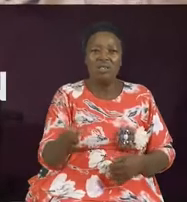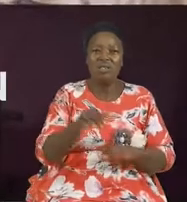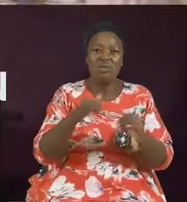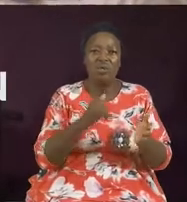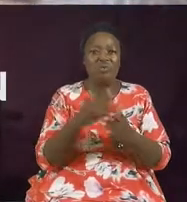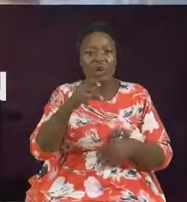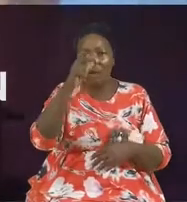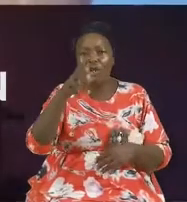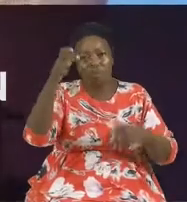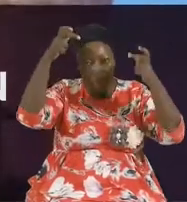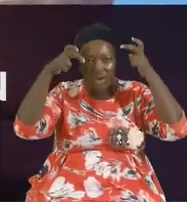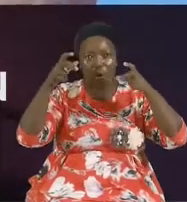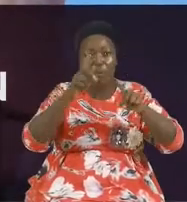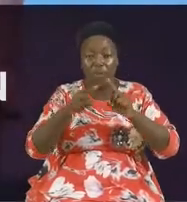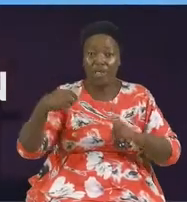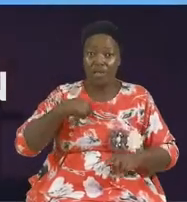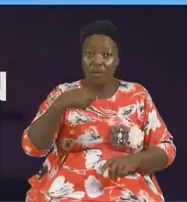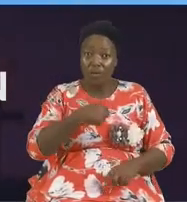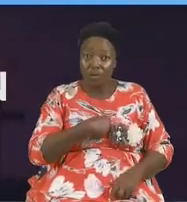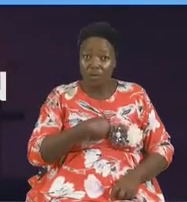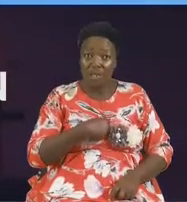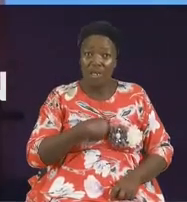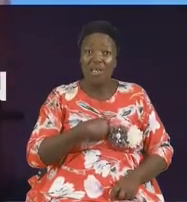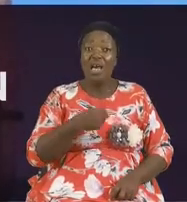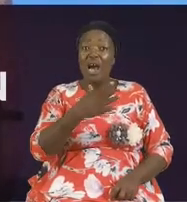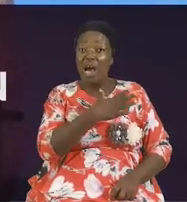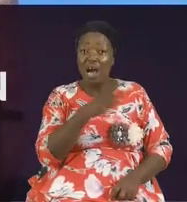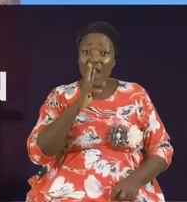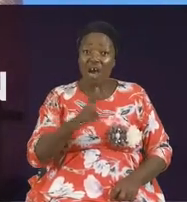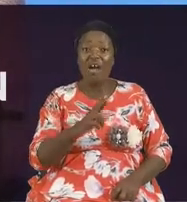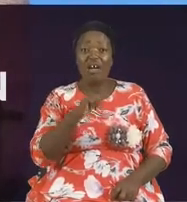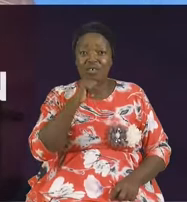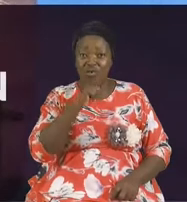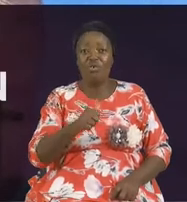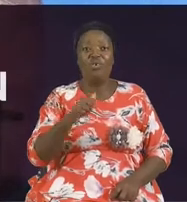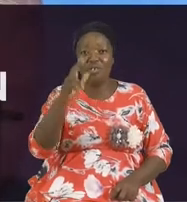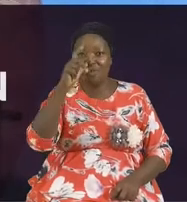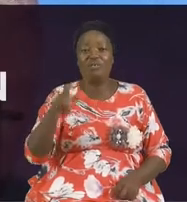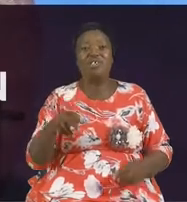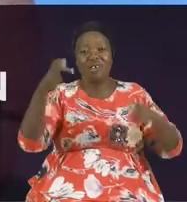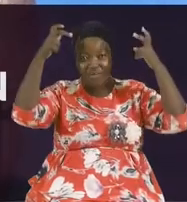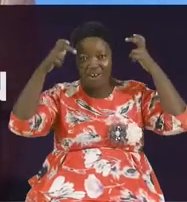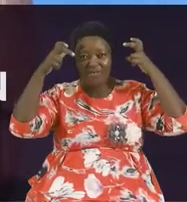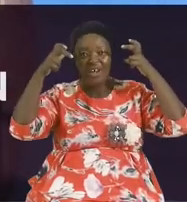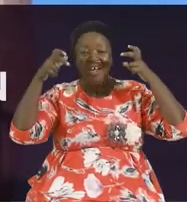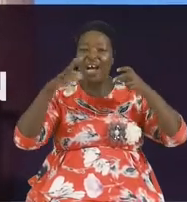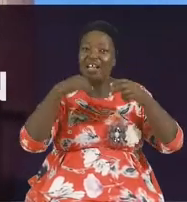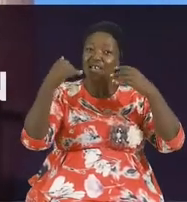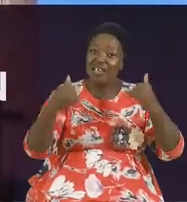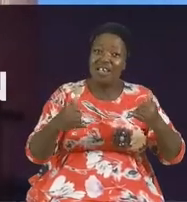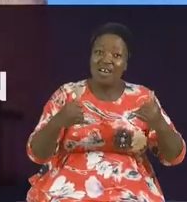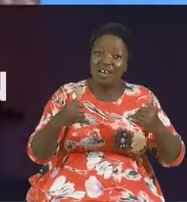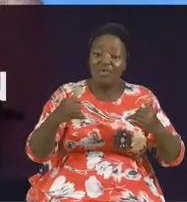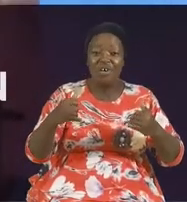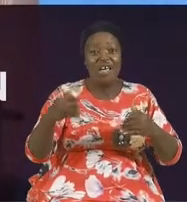temperate in all things now. They do it for a corruptible crown, but we an